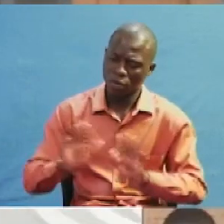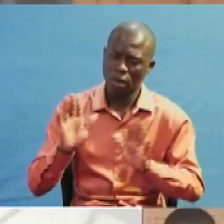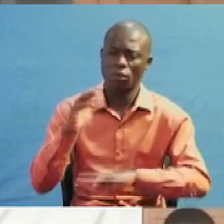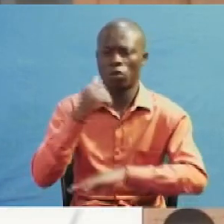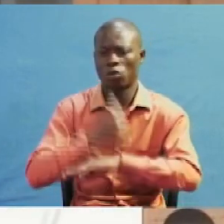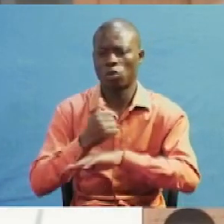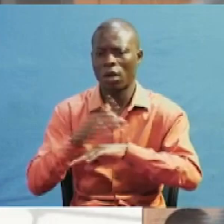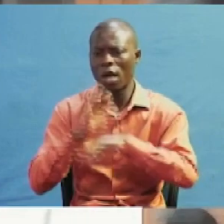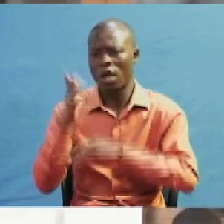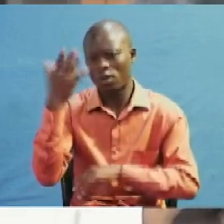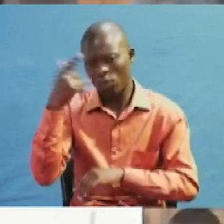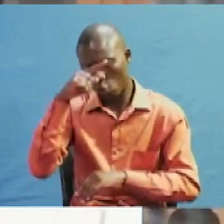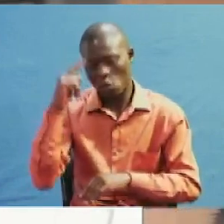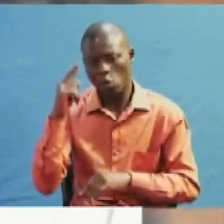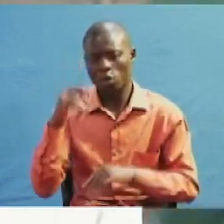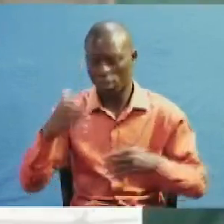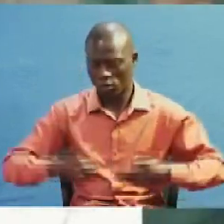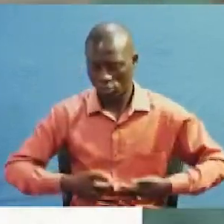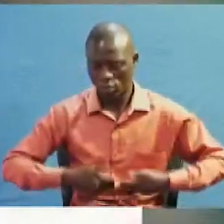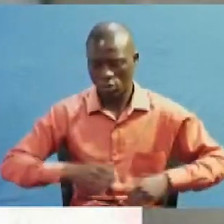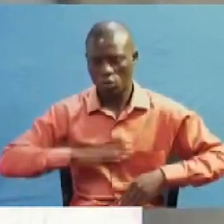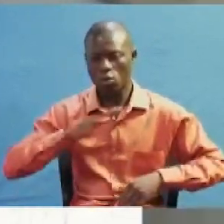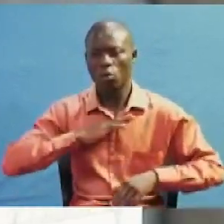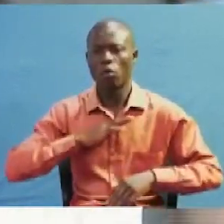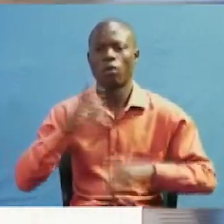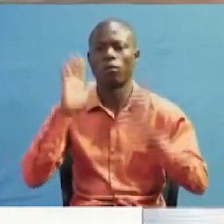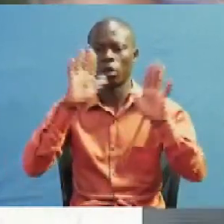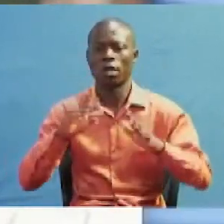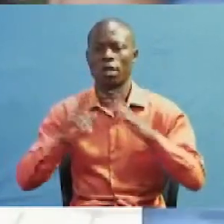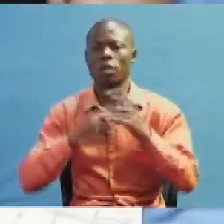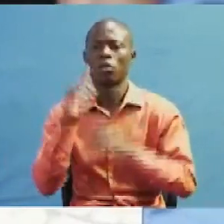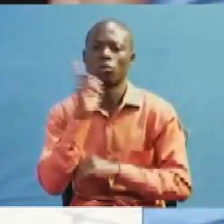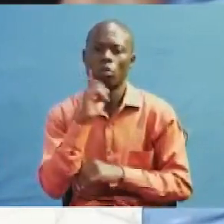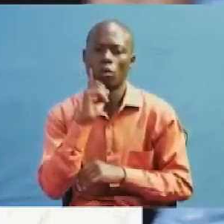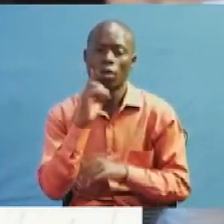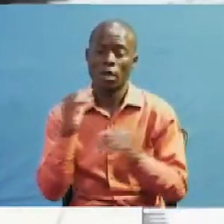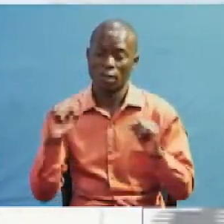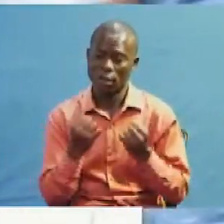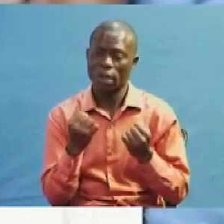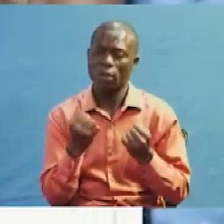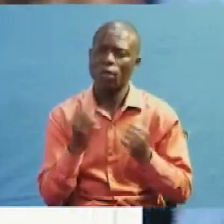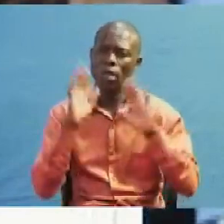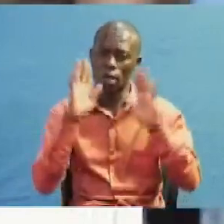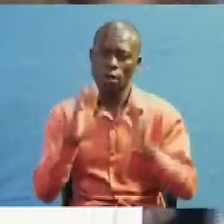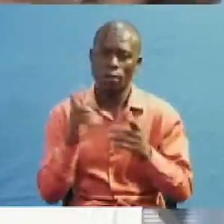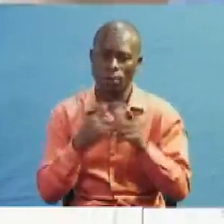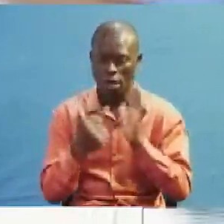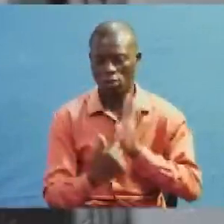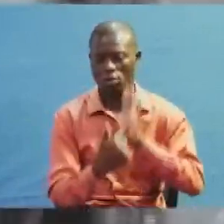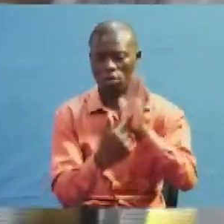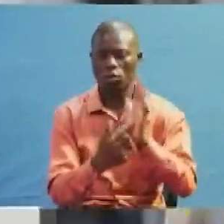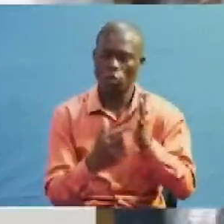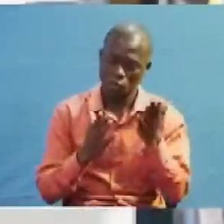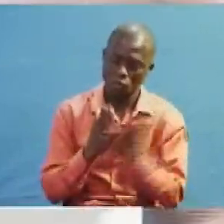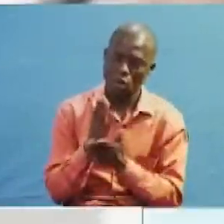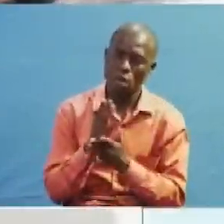to the dates coinciding with youth protests expected to resume tomorrow. The safety of students being compromised as they travel is still a concern